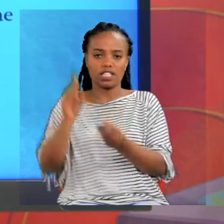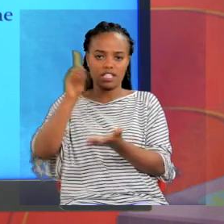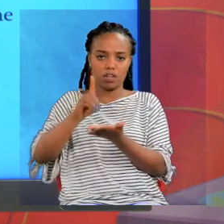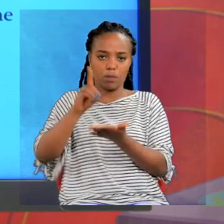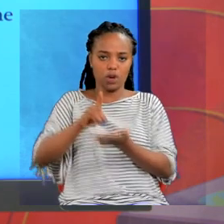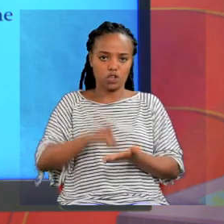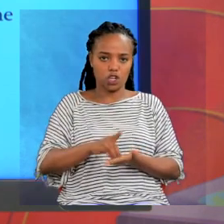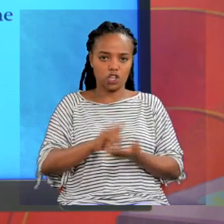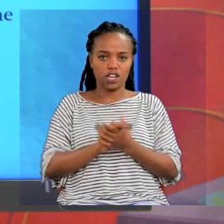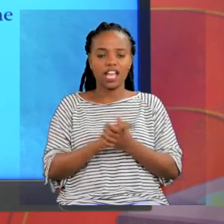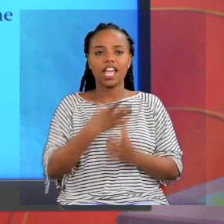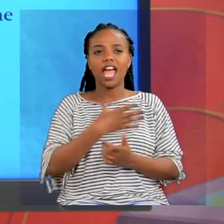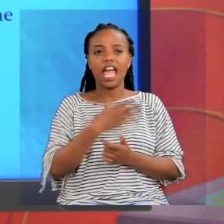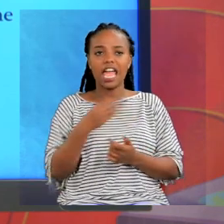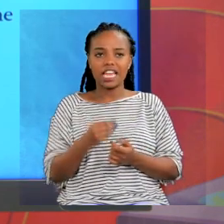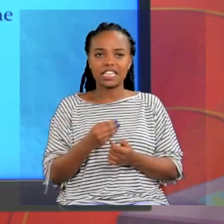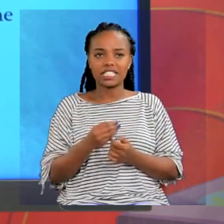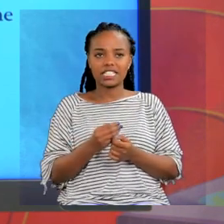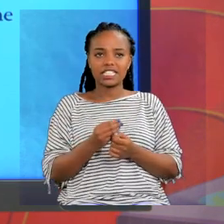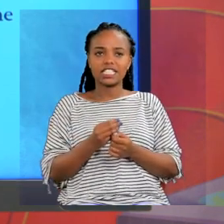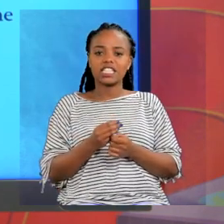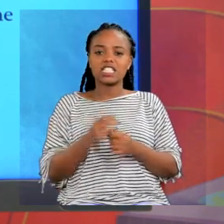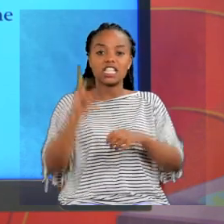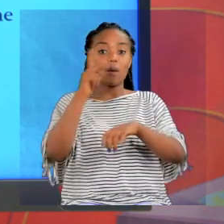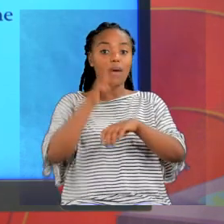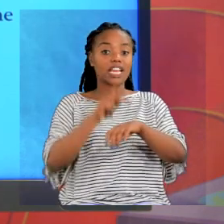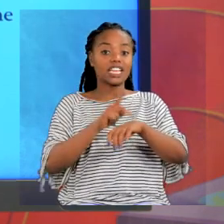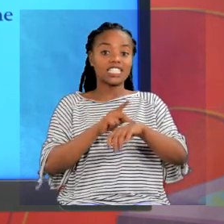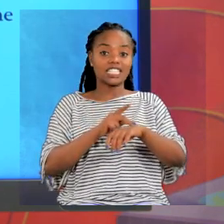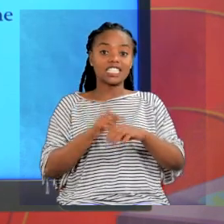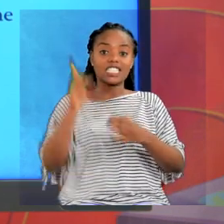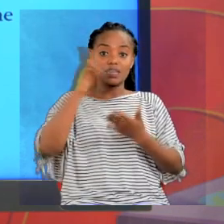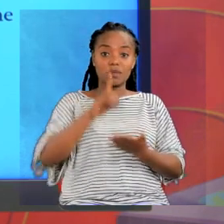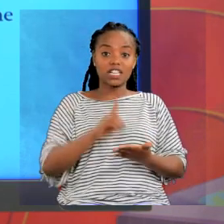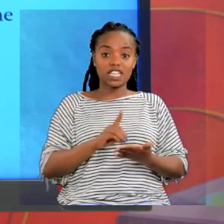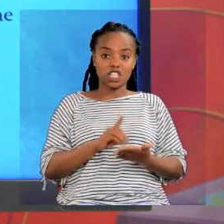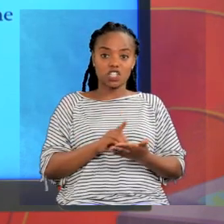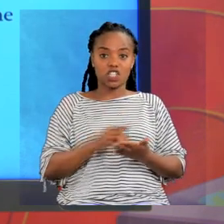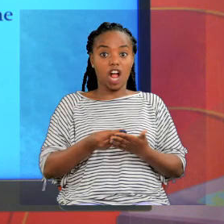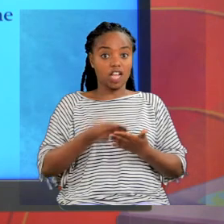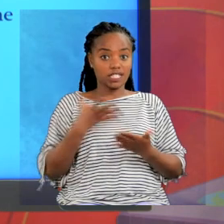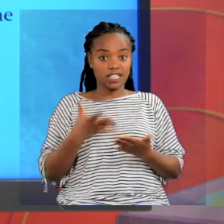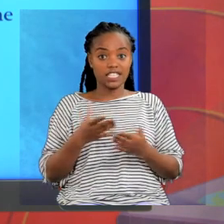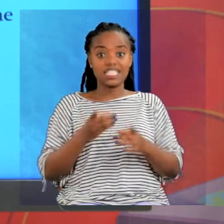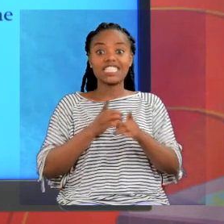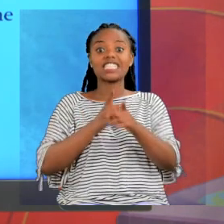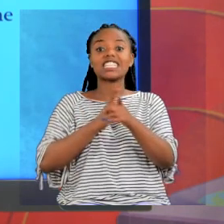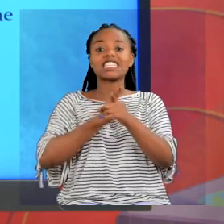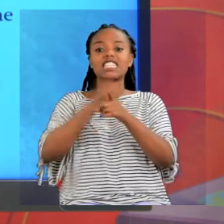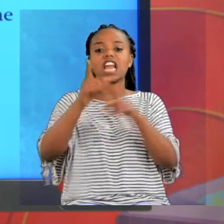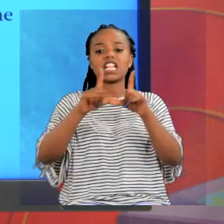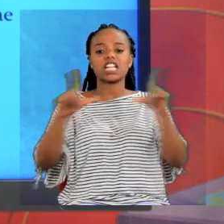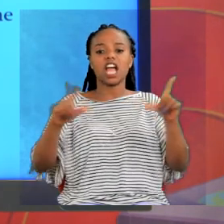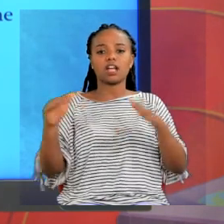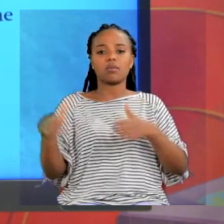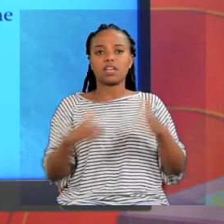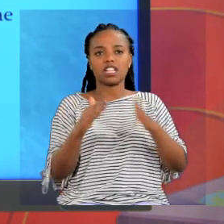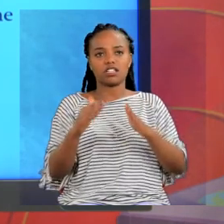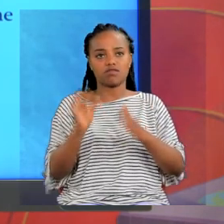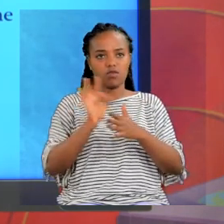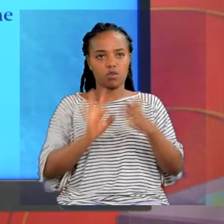depreciation. And the periodic depreciation charge of an asset for straight line method is given by this